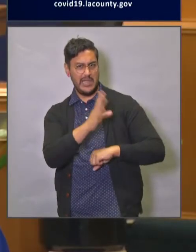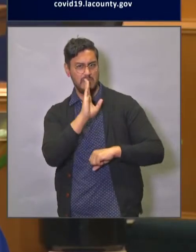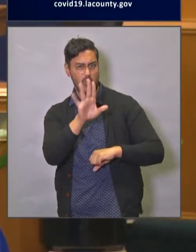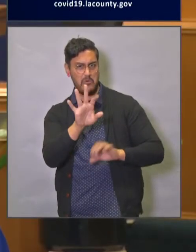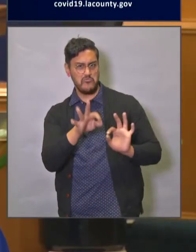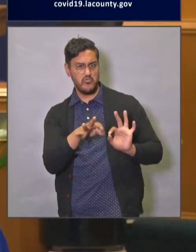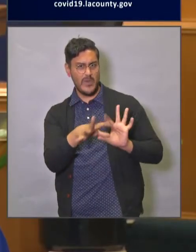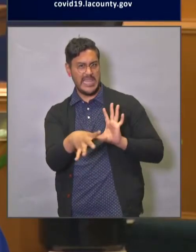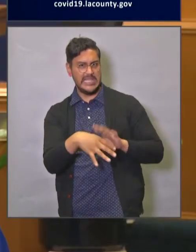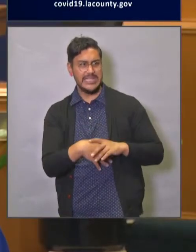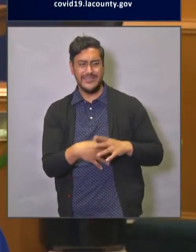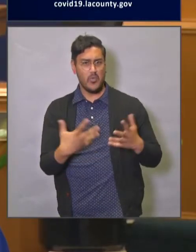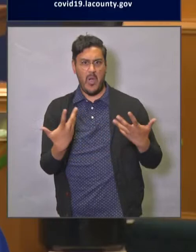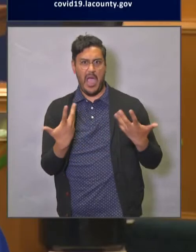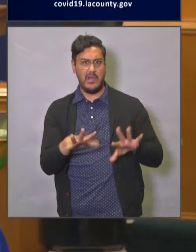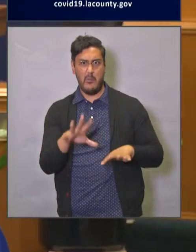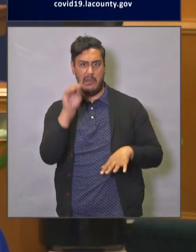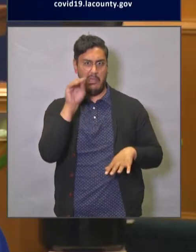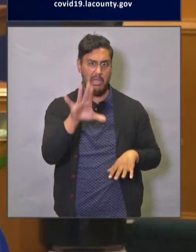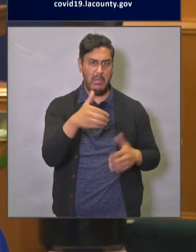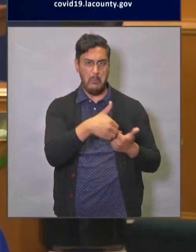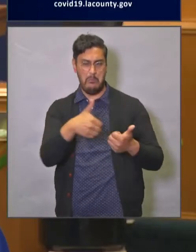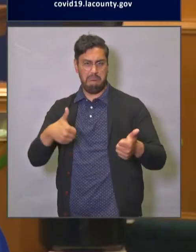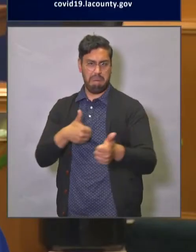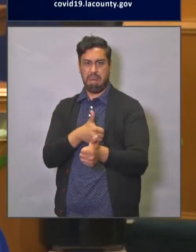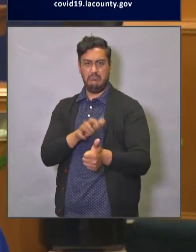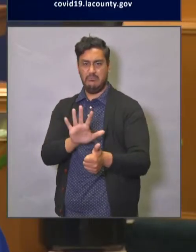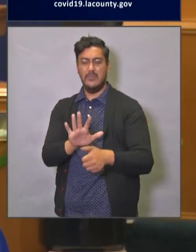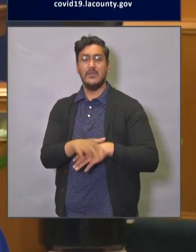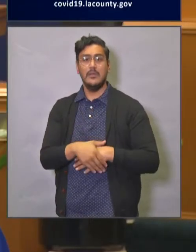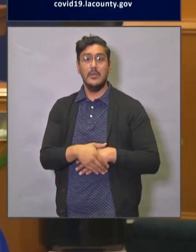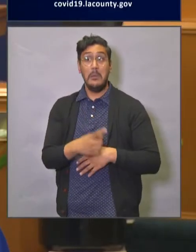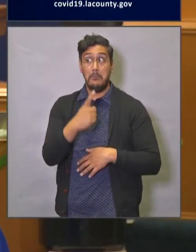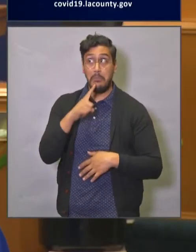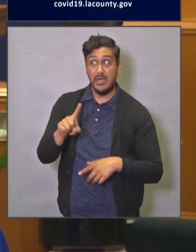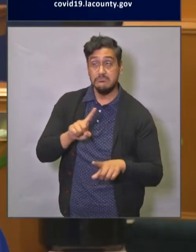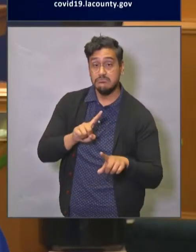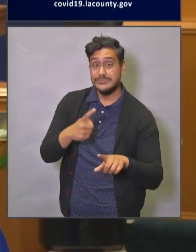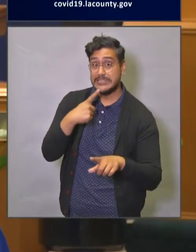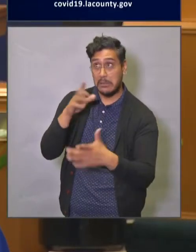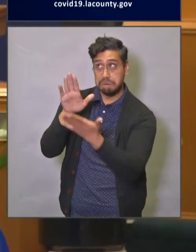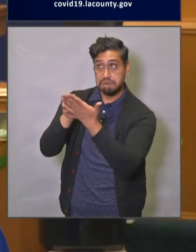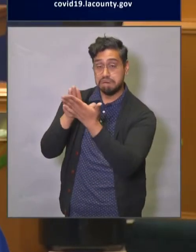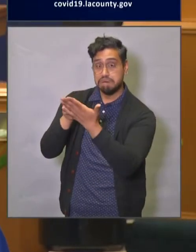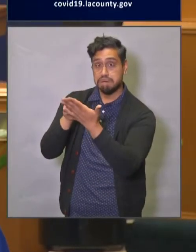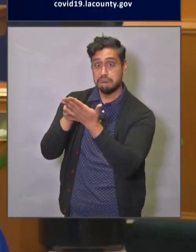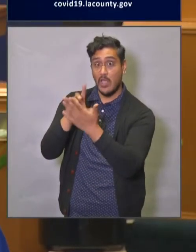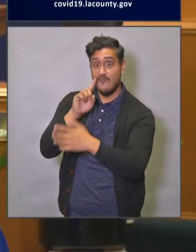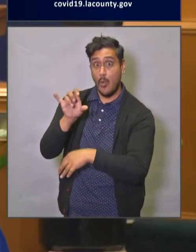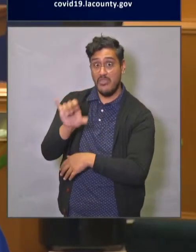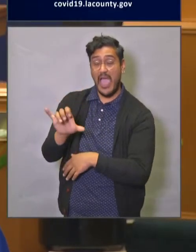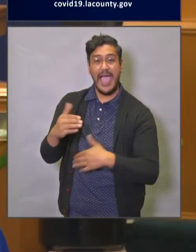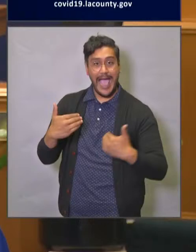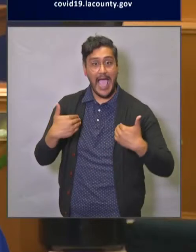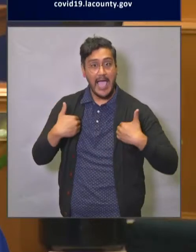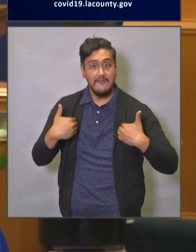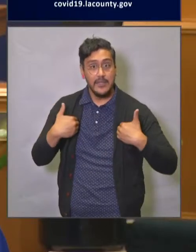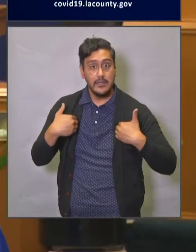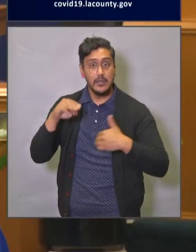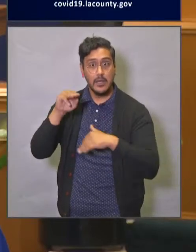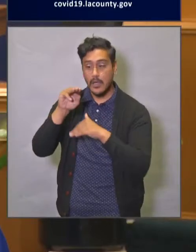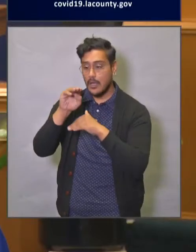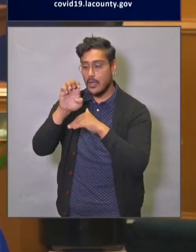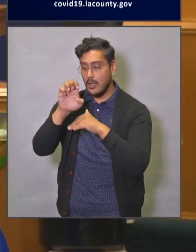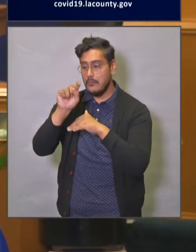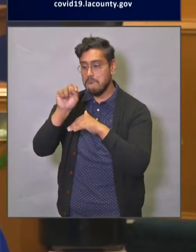to get in front of them, but I do want to applaud the effort that I think having a metric attached